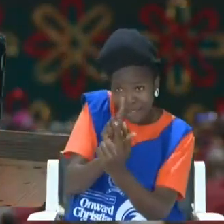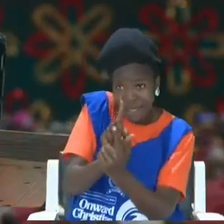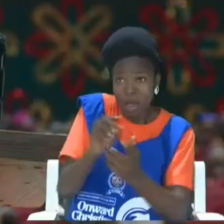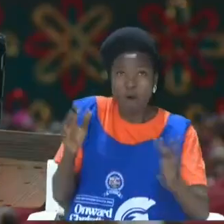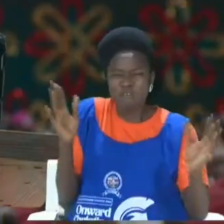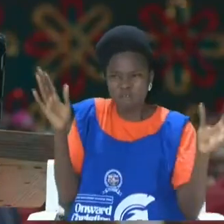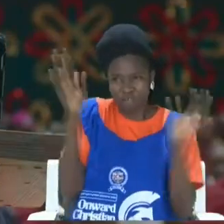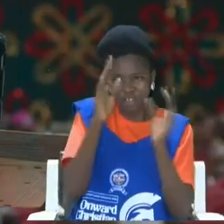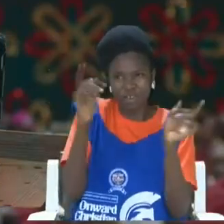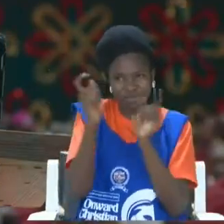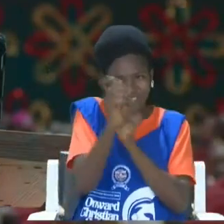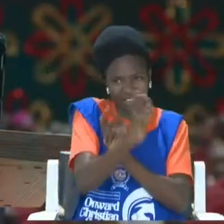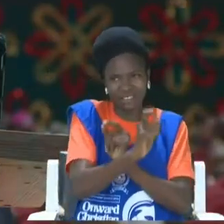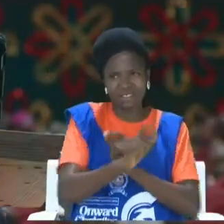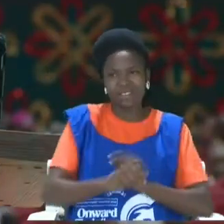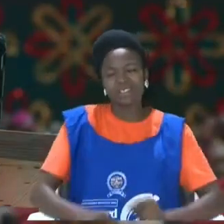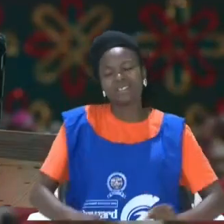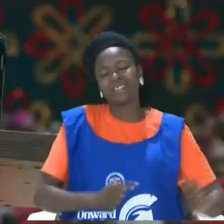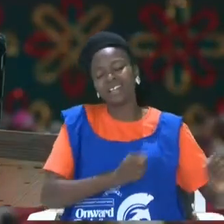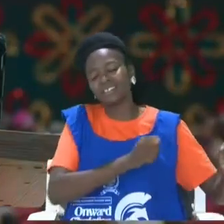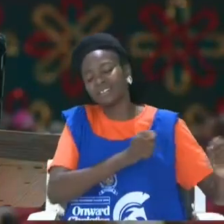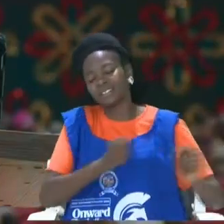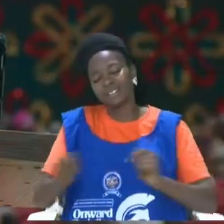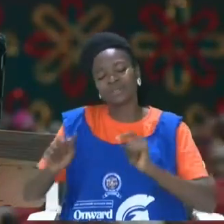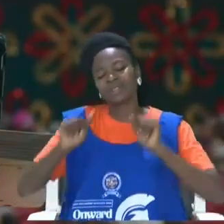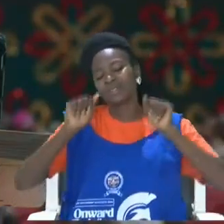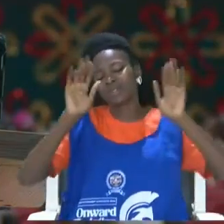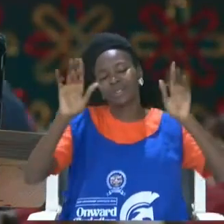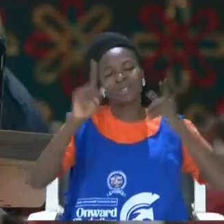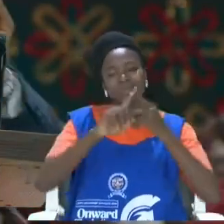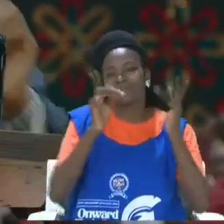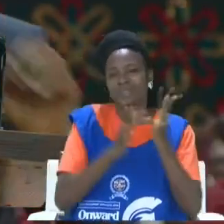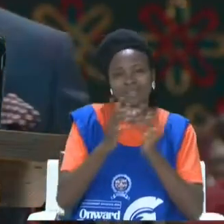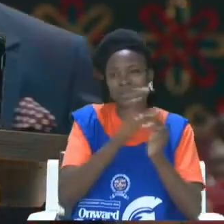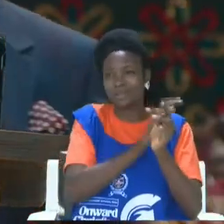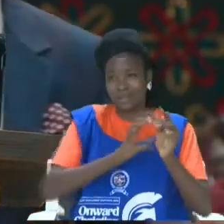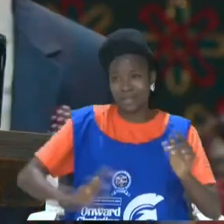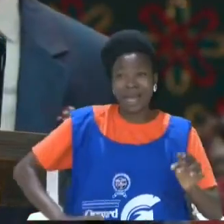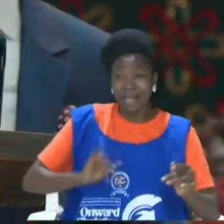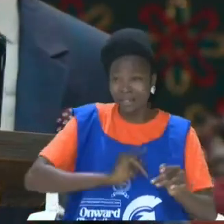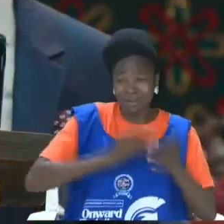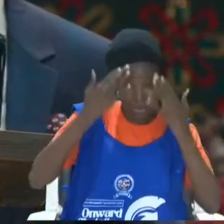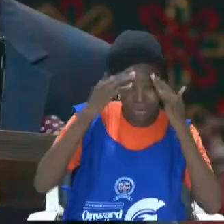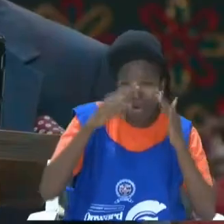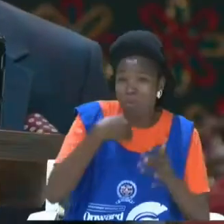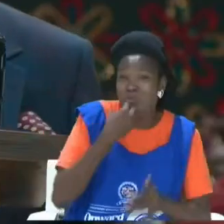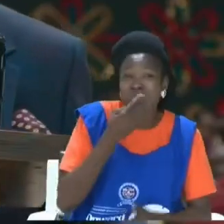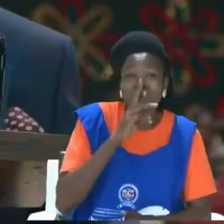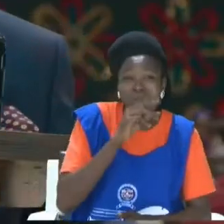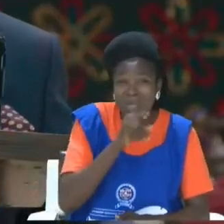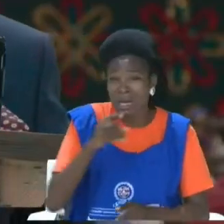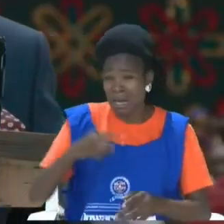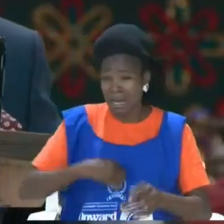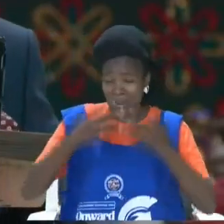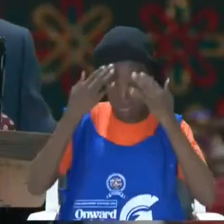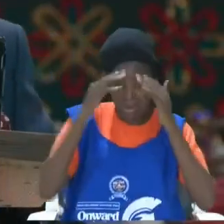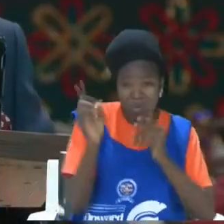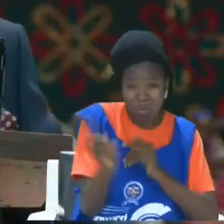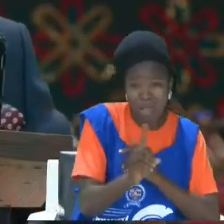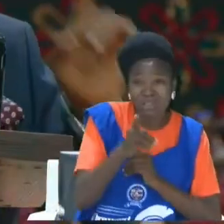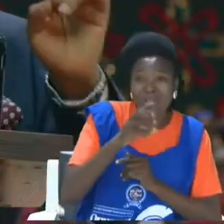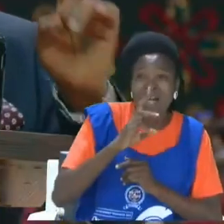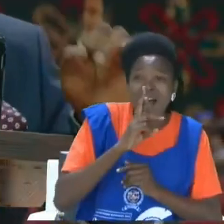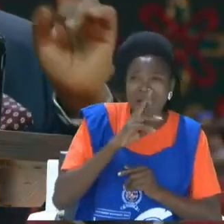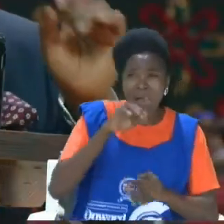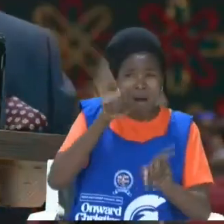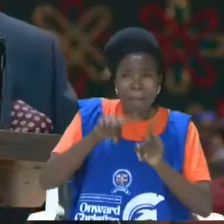change, they were transformed. I don't know who you are. I don't know where you are in life. But